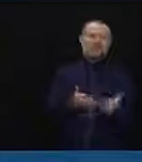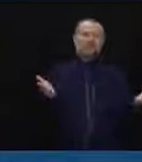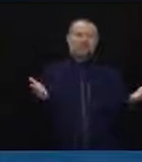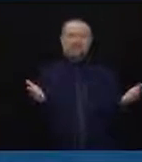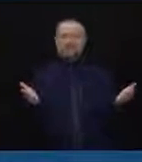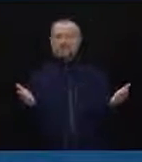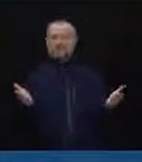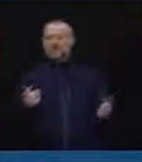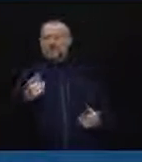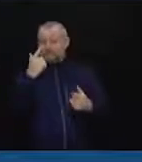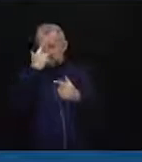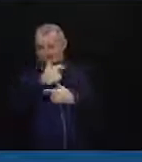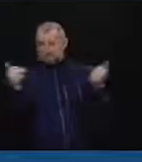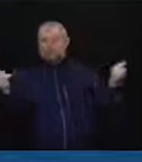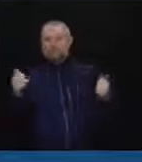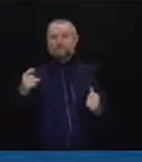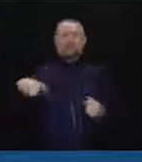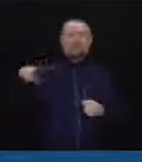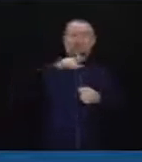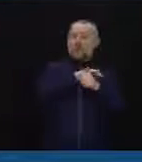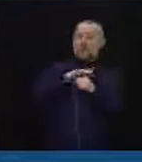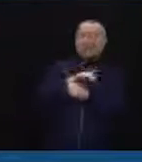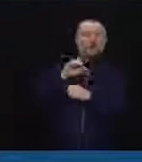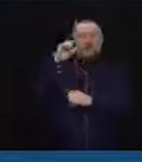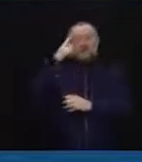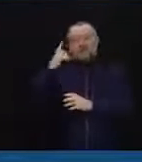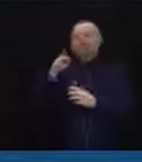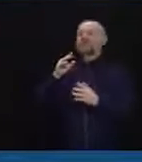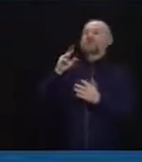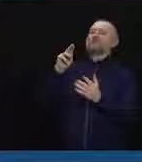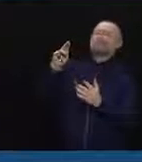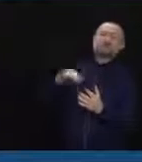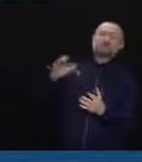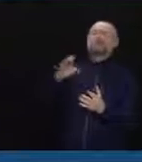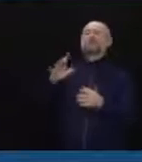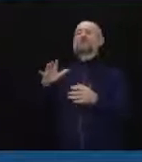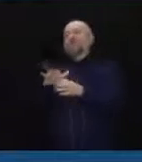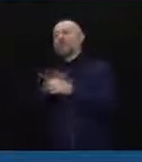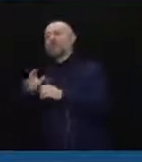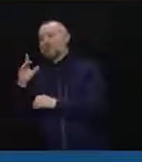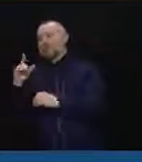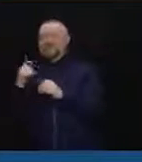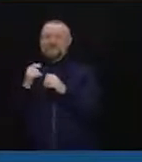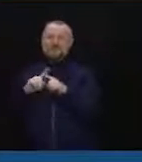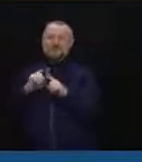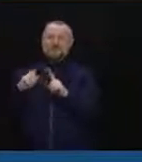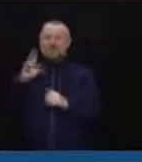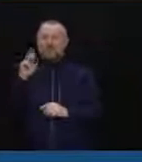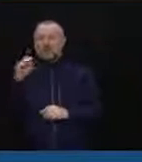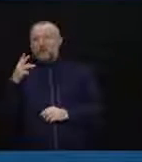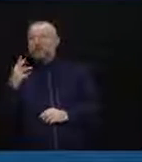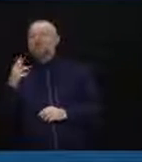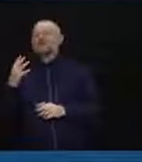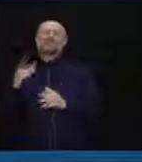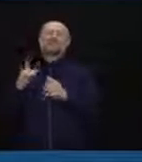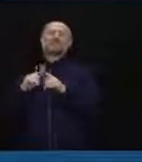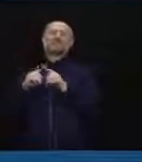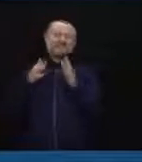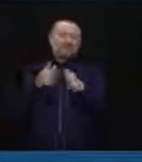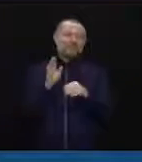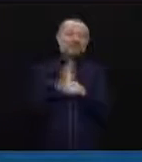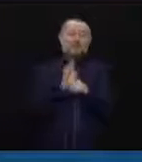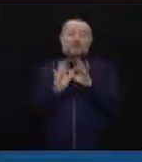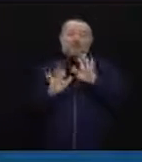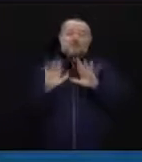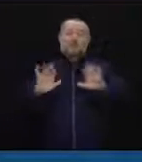The city of New York can make its decision, the counties, the boroughs, as well as individual businesses. So that's the point we're at now. We are not saying